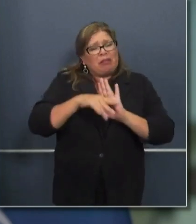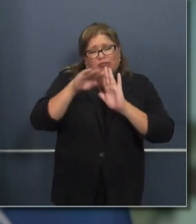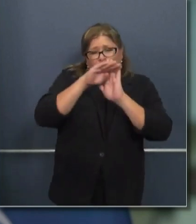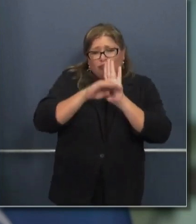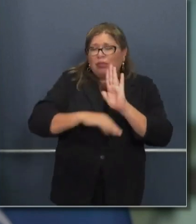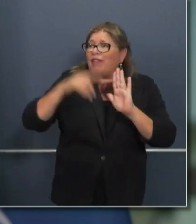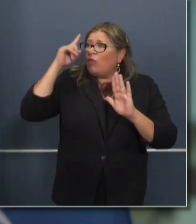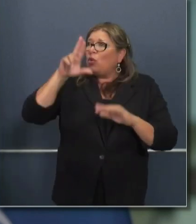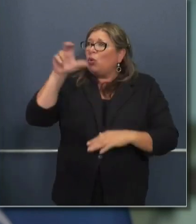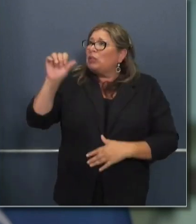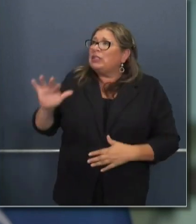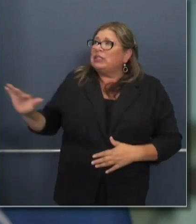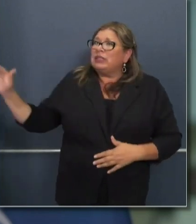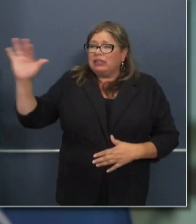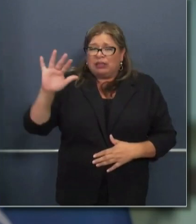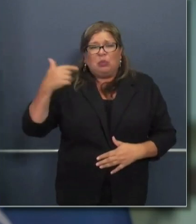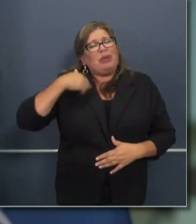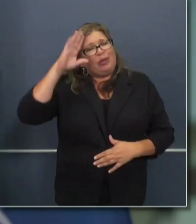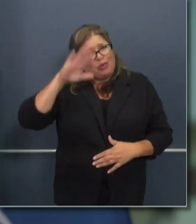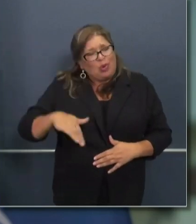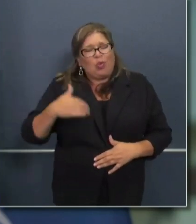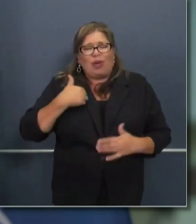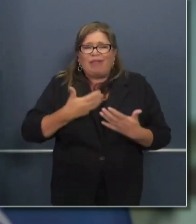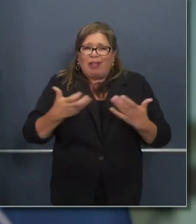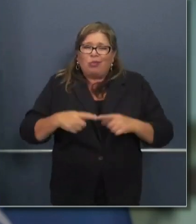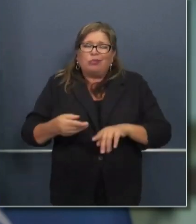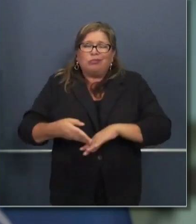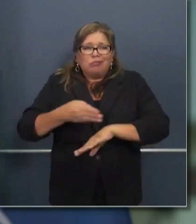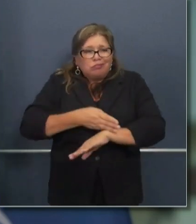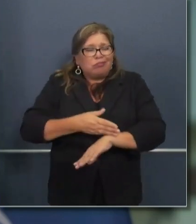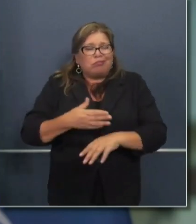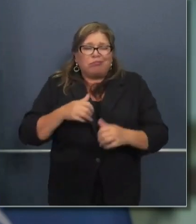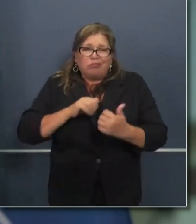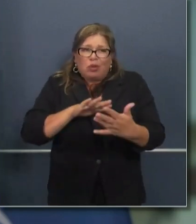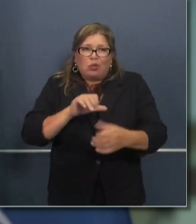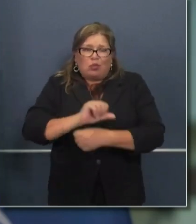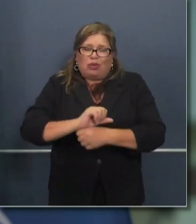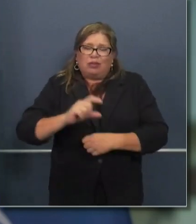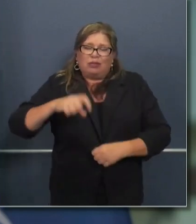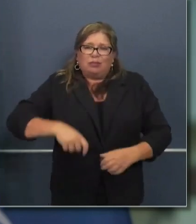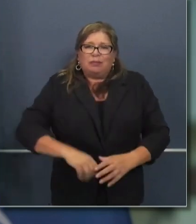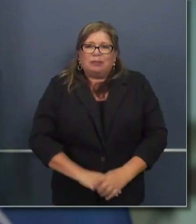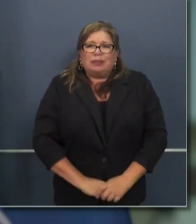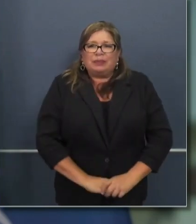shy about the work that we have in front of us. Renee, AP.